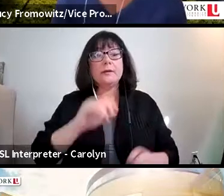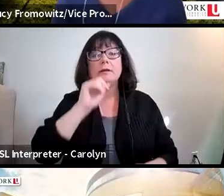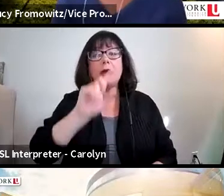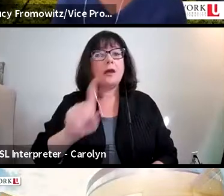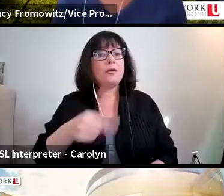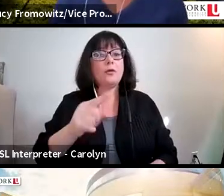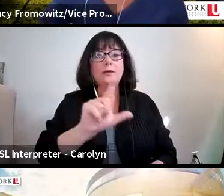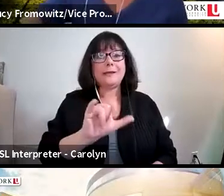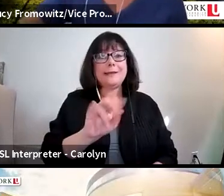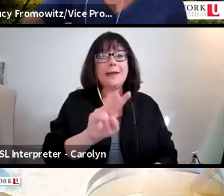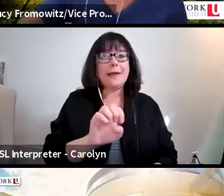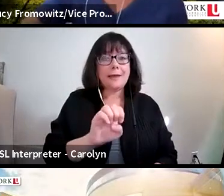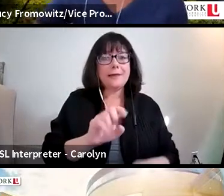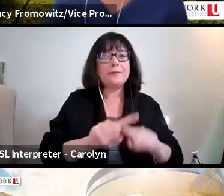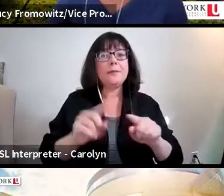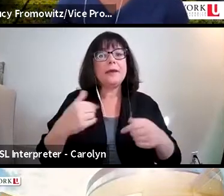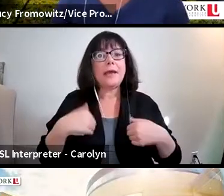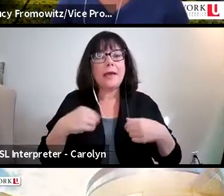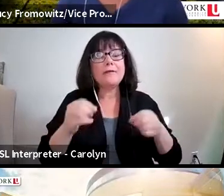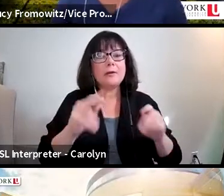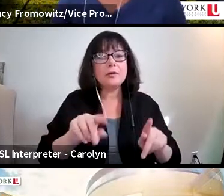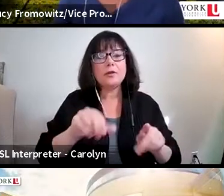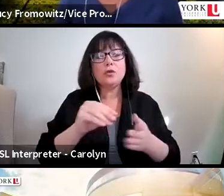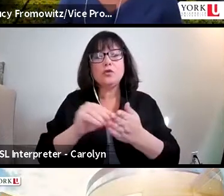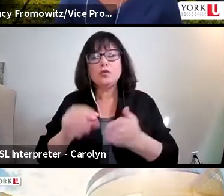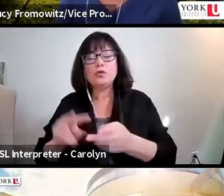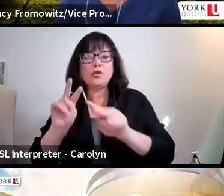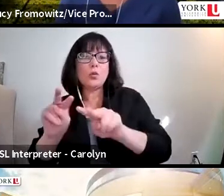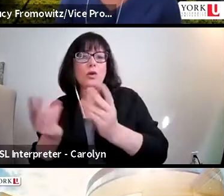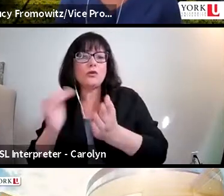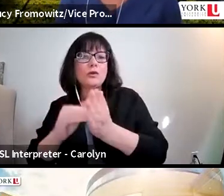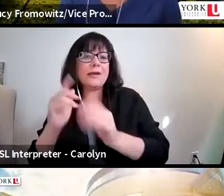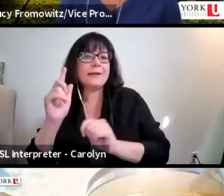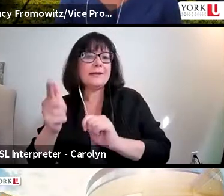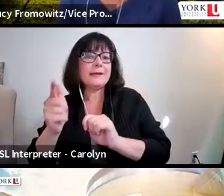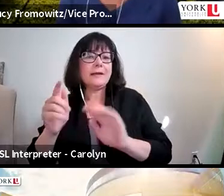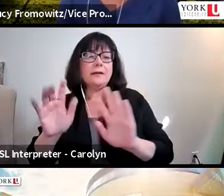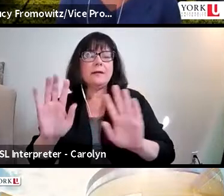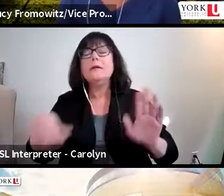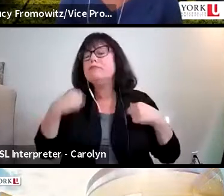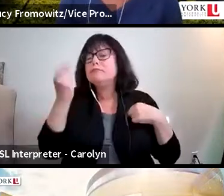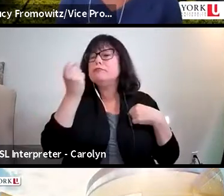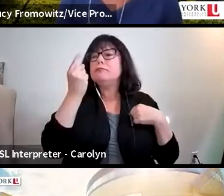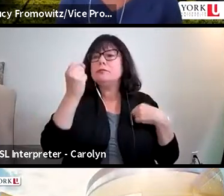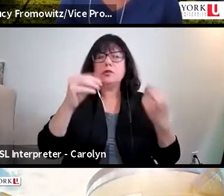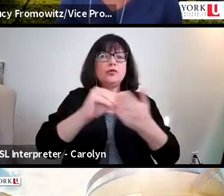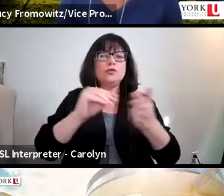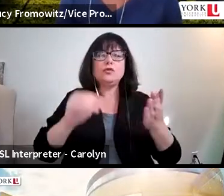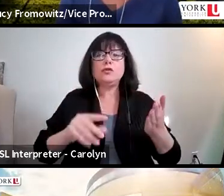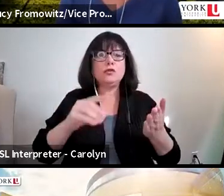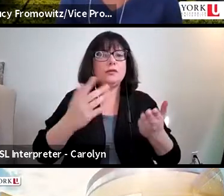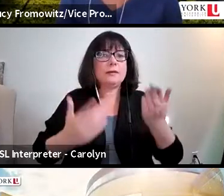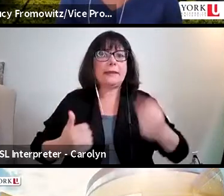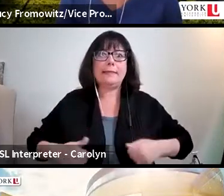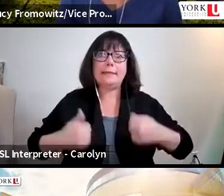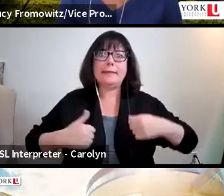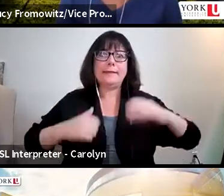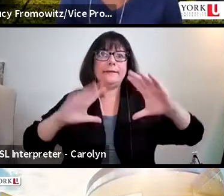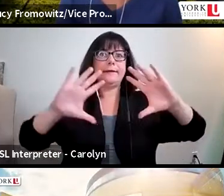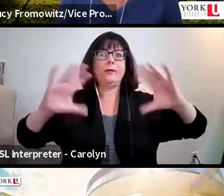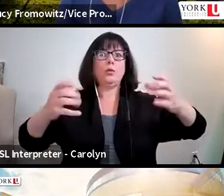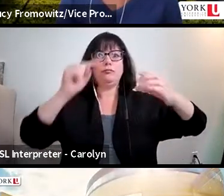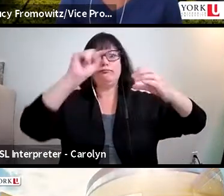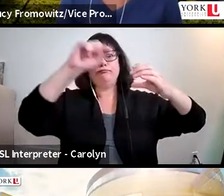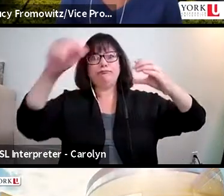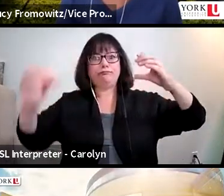in some cases, time change is different time zones, with people's ability to move at different